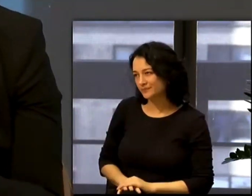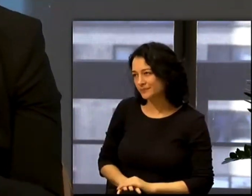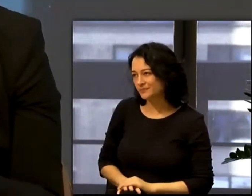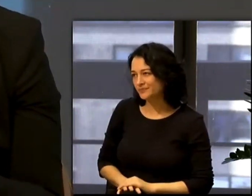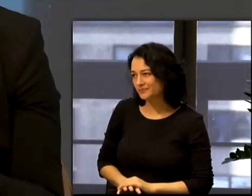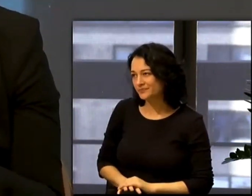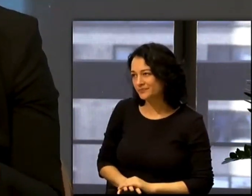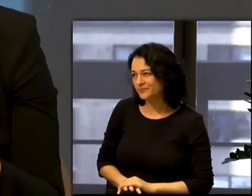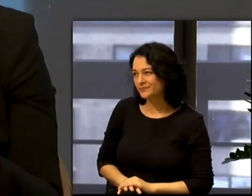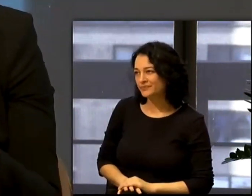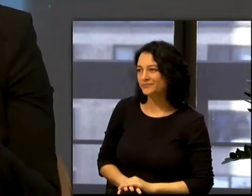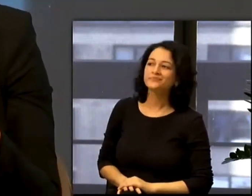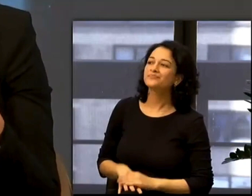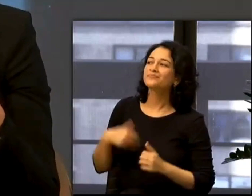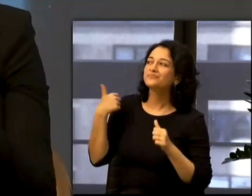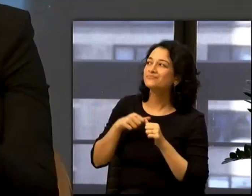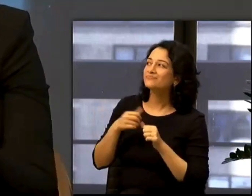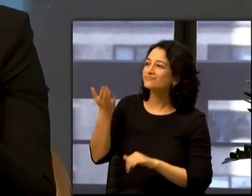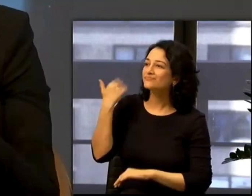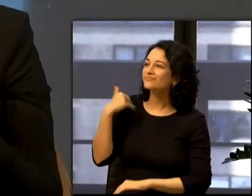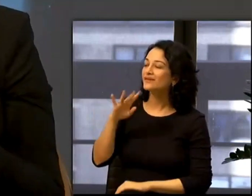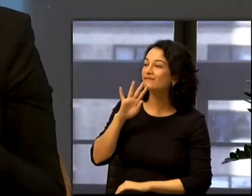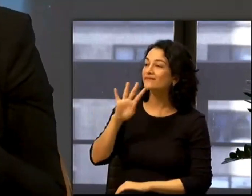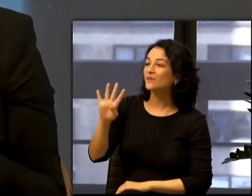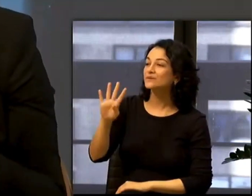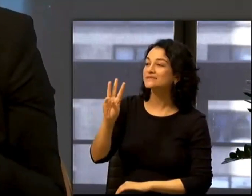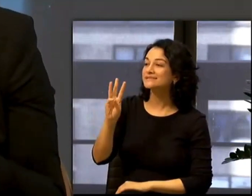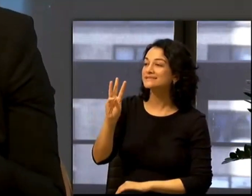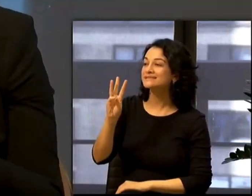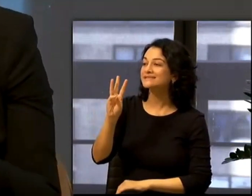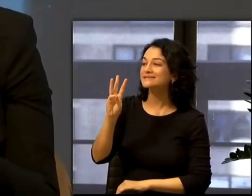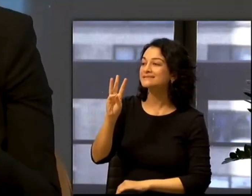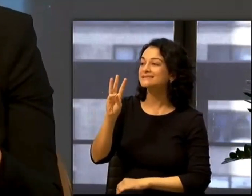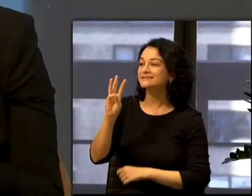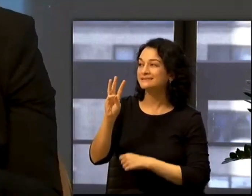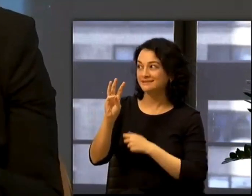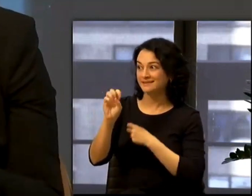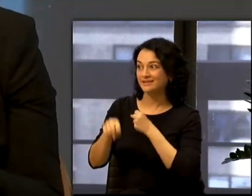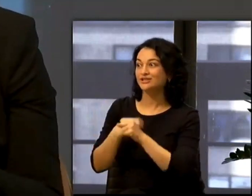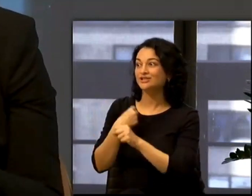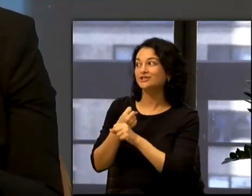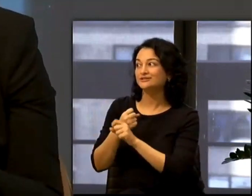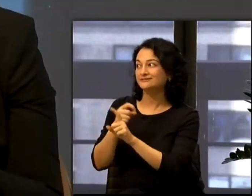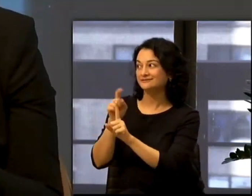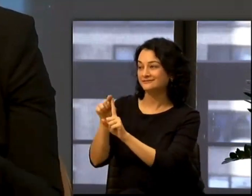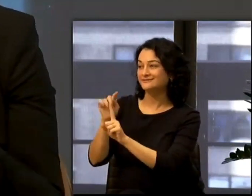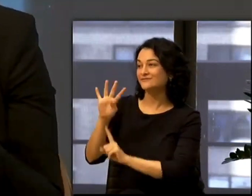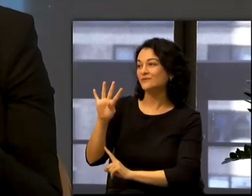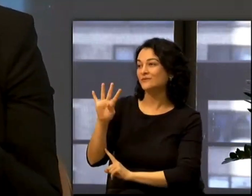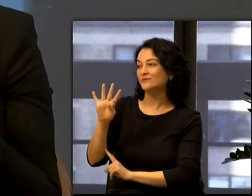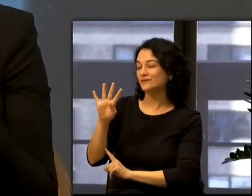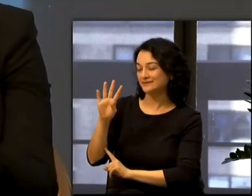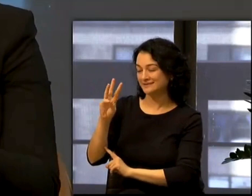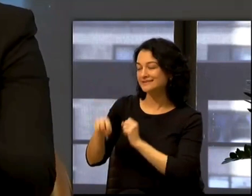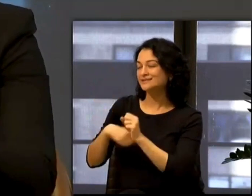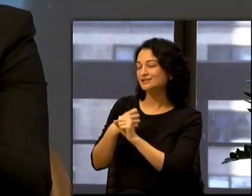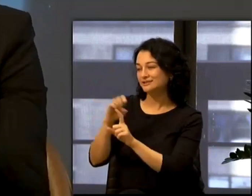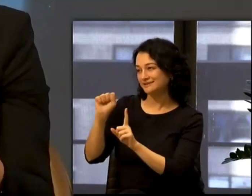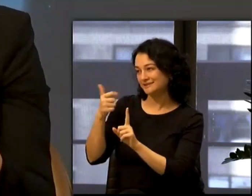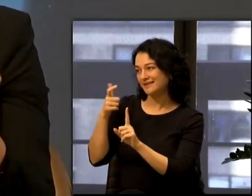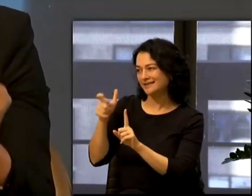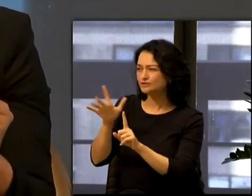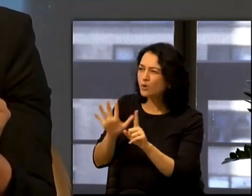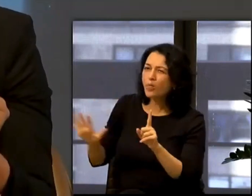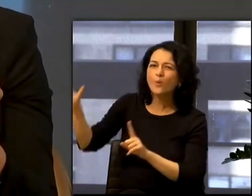this point, and we have staff operating truly across the country and in different geographies around the world at this point. And even though we all work under